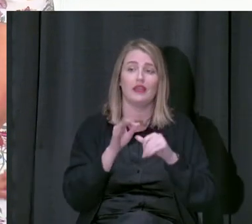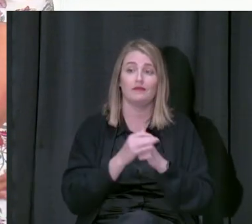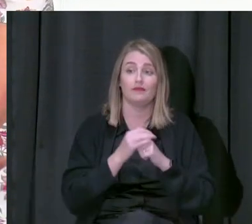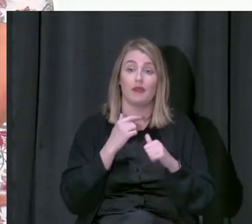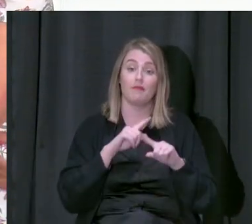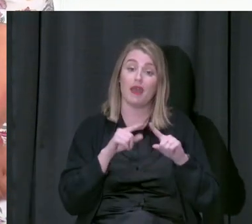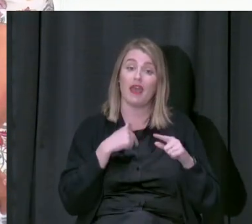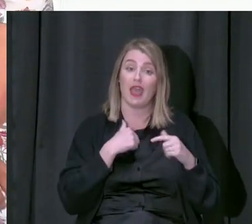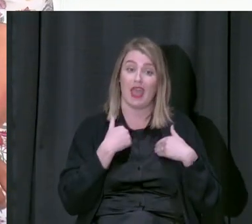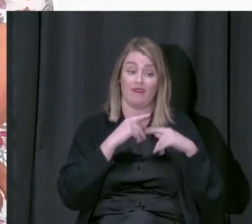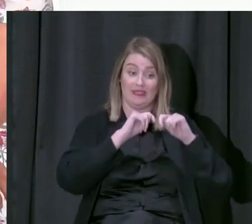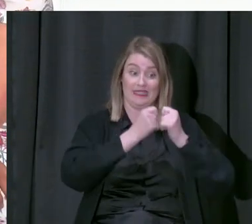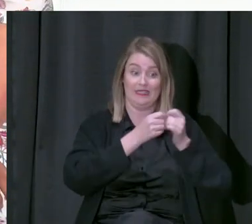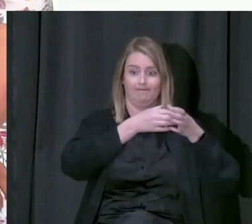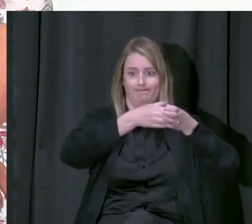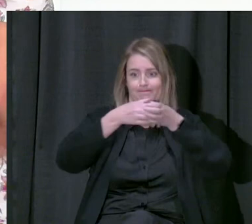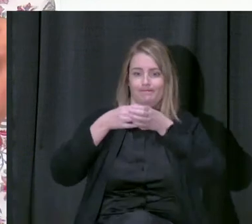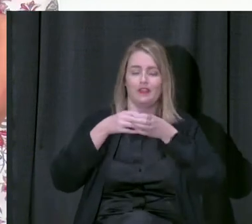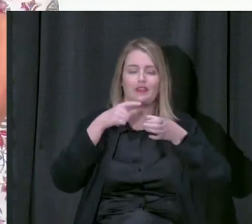I have team members focused